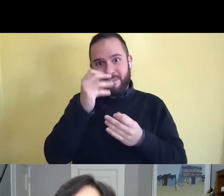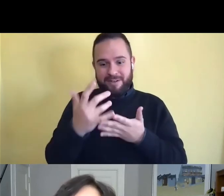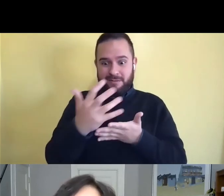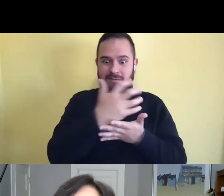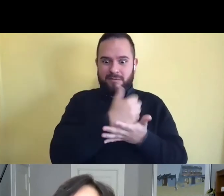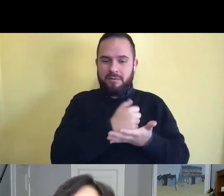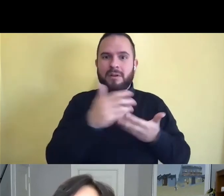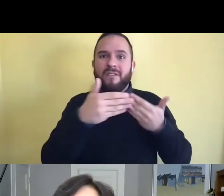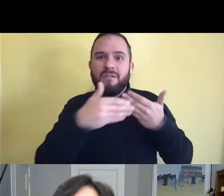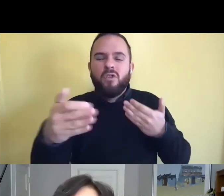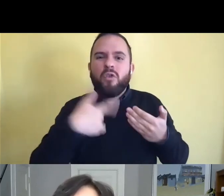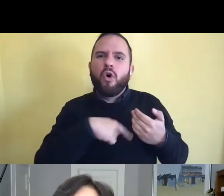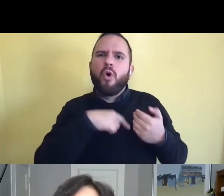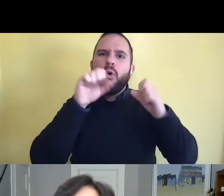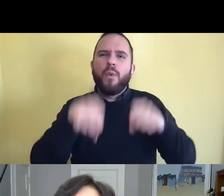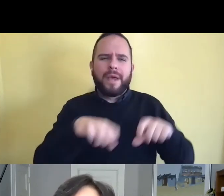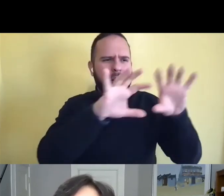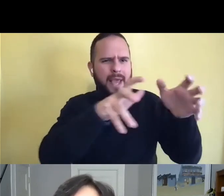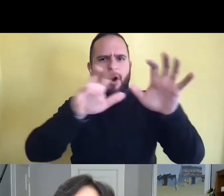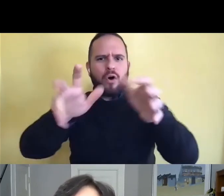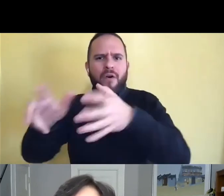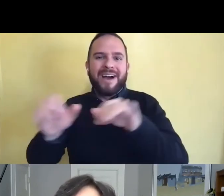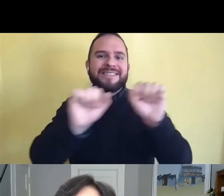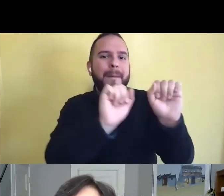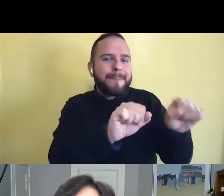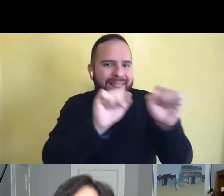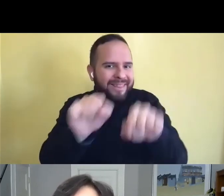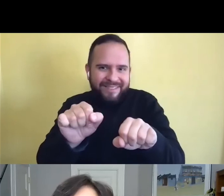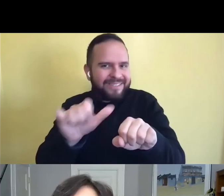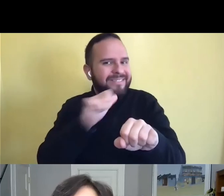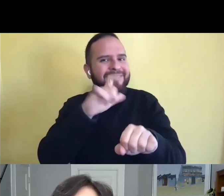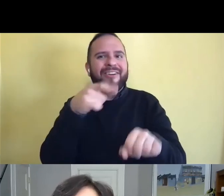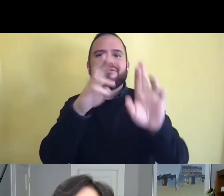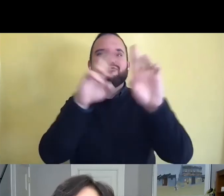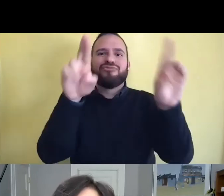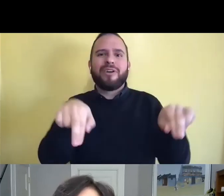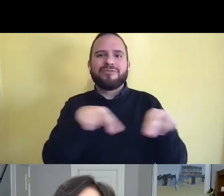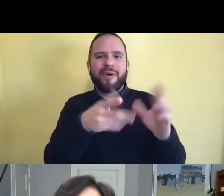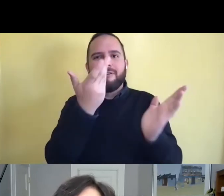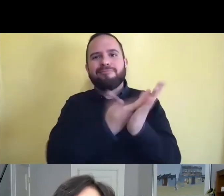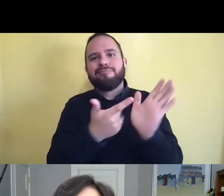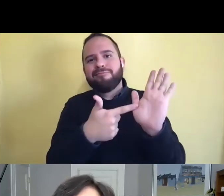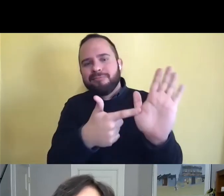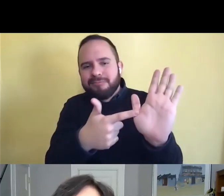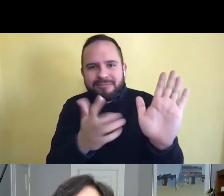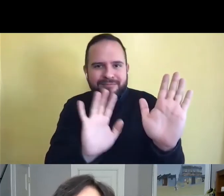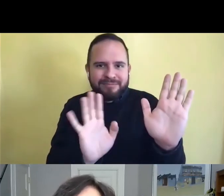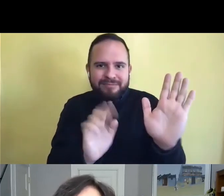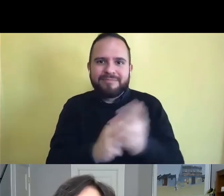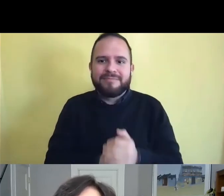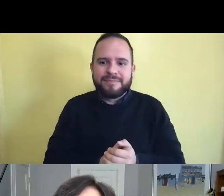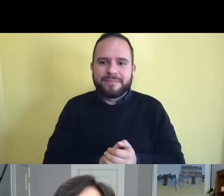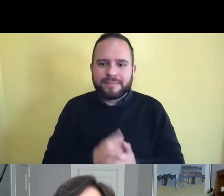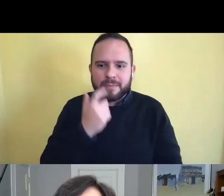resumes. And one can imagine that in a world not so distant from future, that we will be able